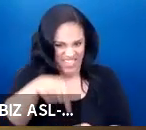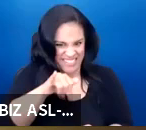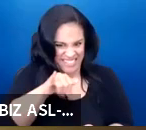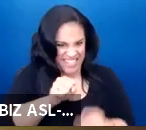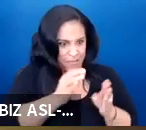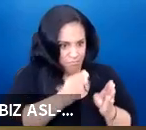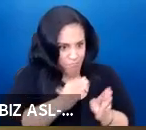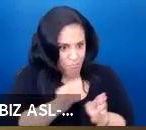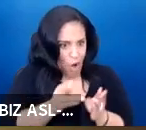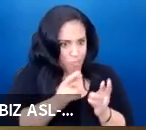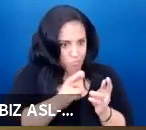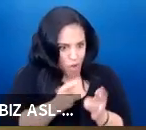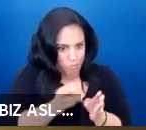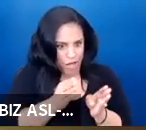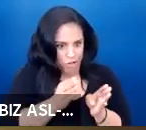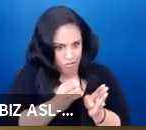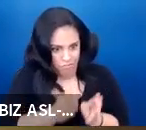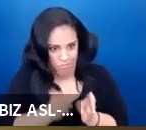and how